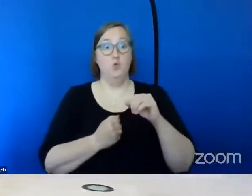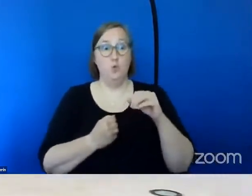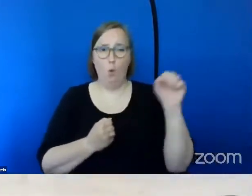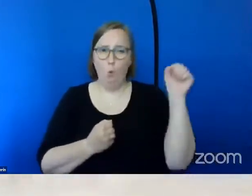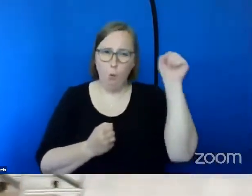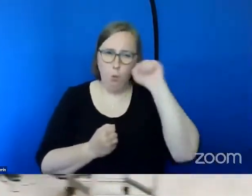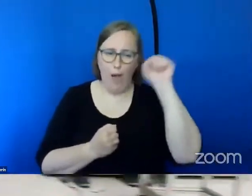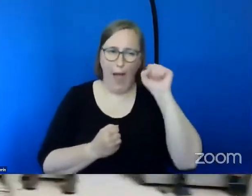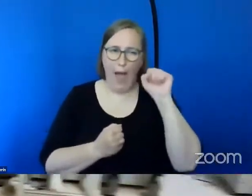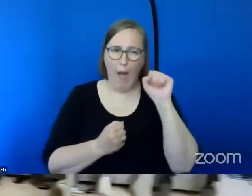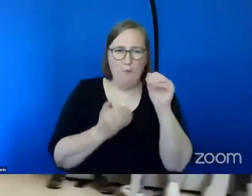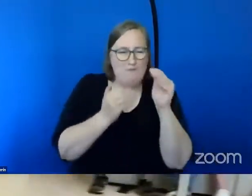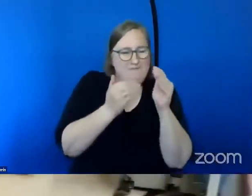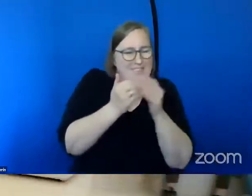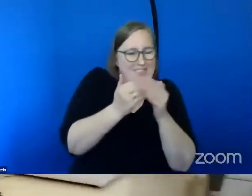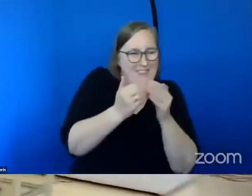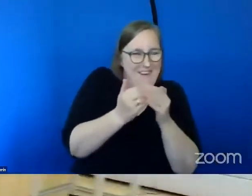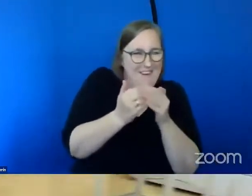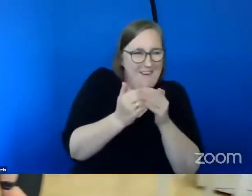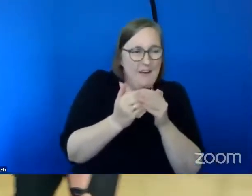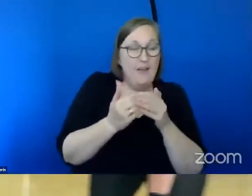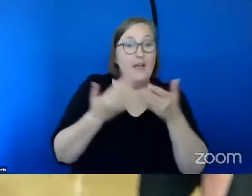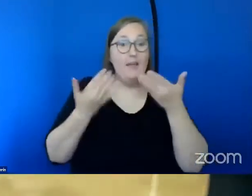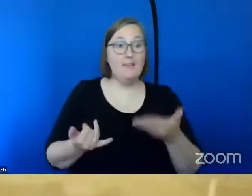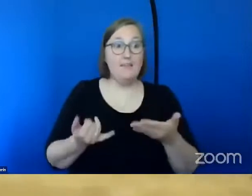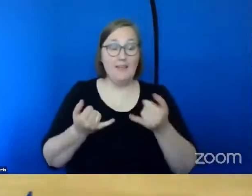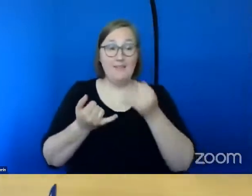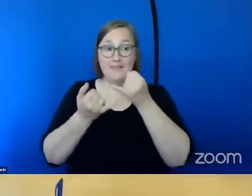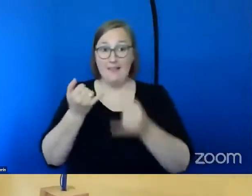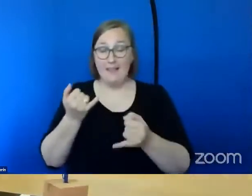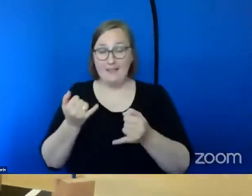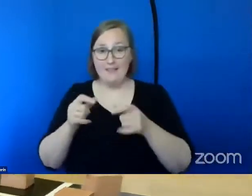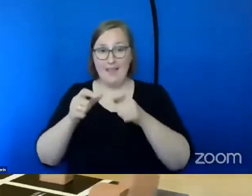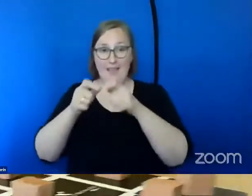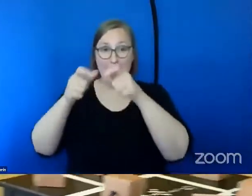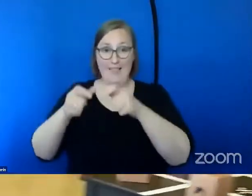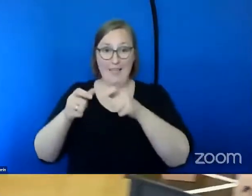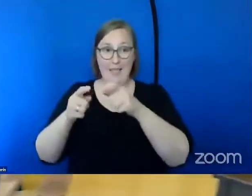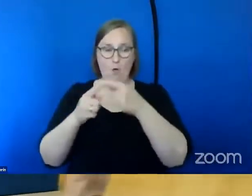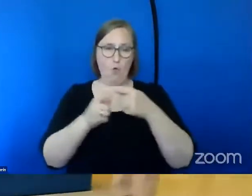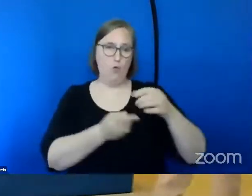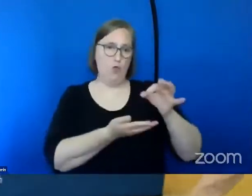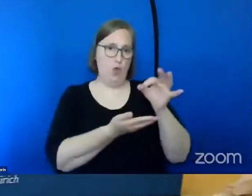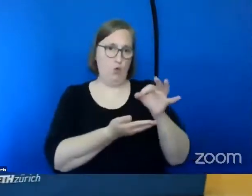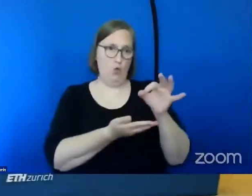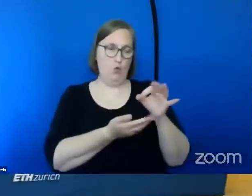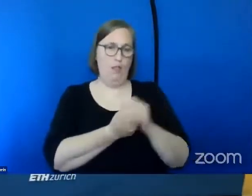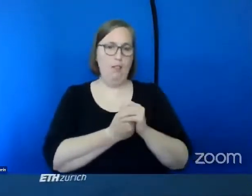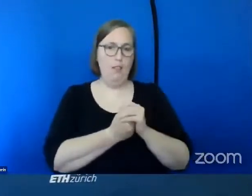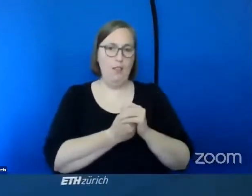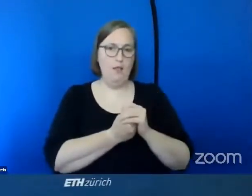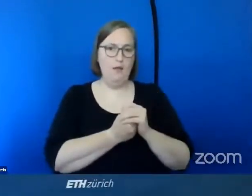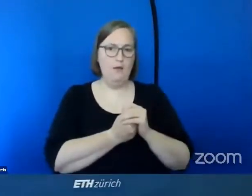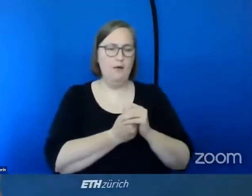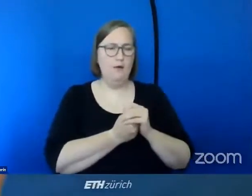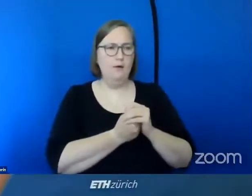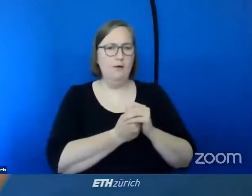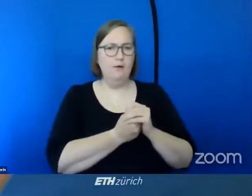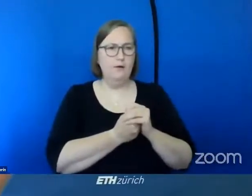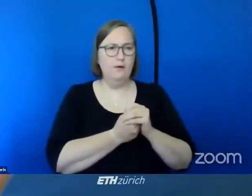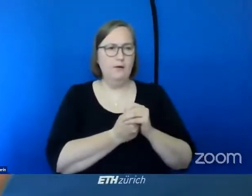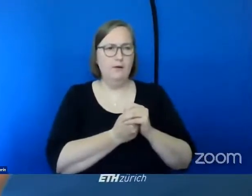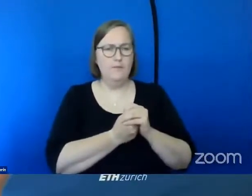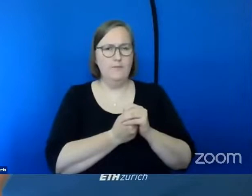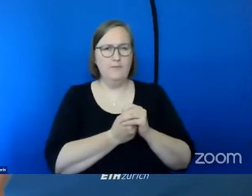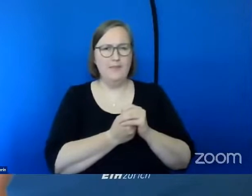The Lego brick is very lightweight, so it's really hard to it's very easy for him, but it's hard to present. That's the fastest